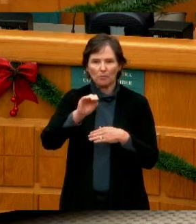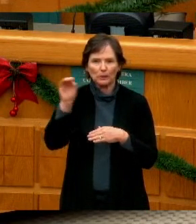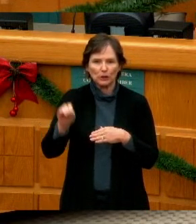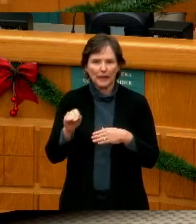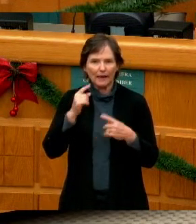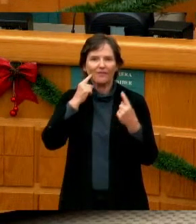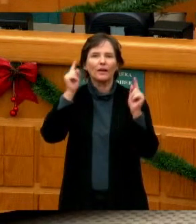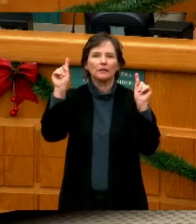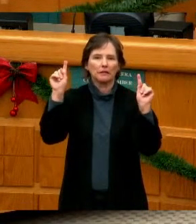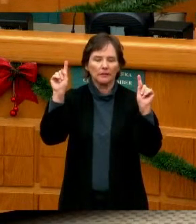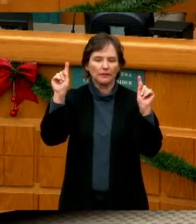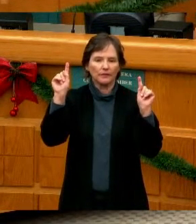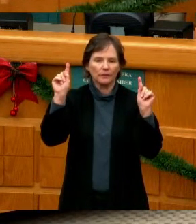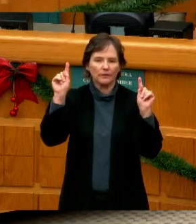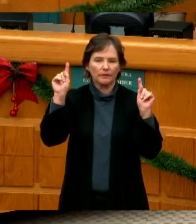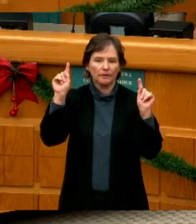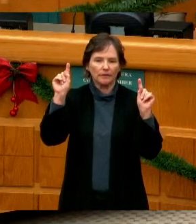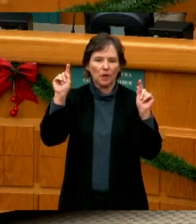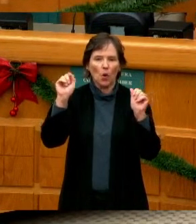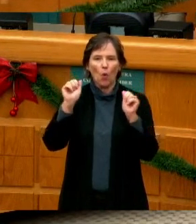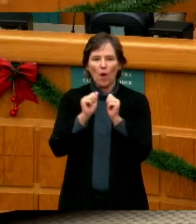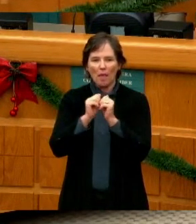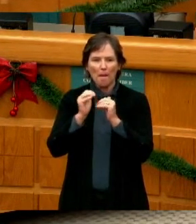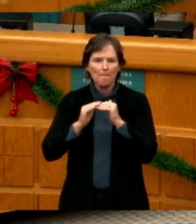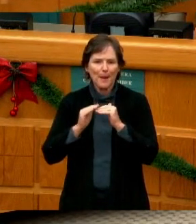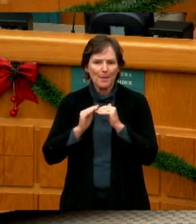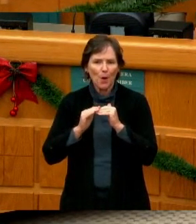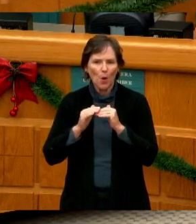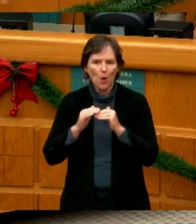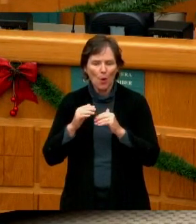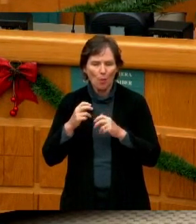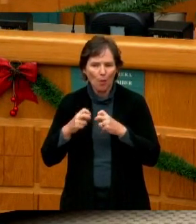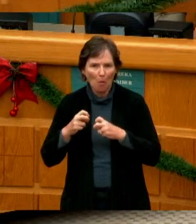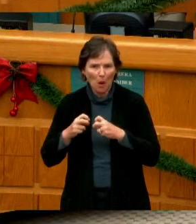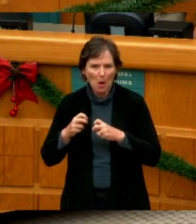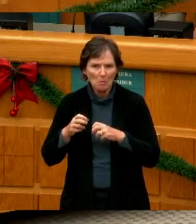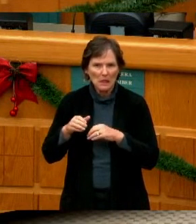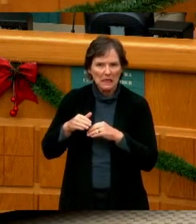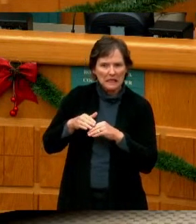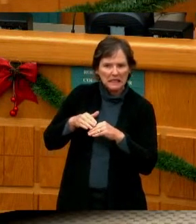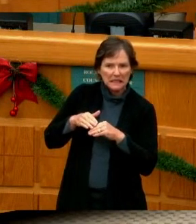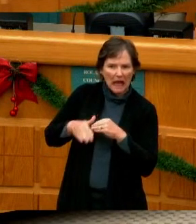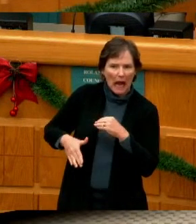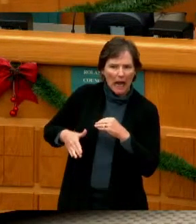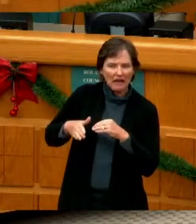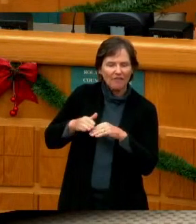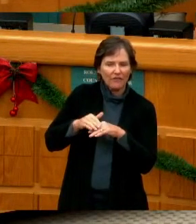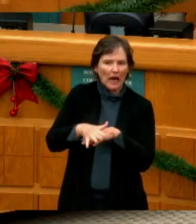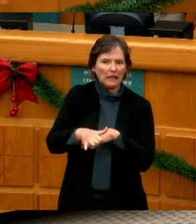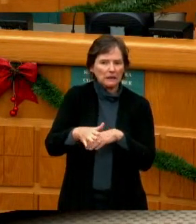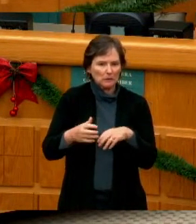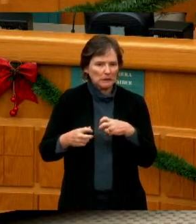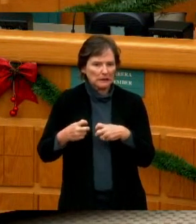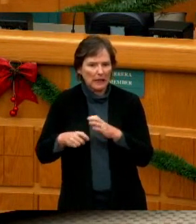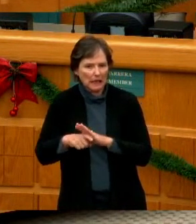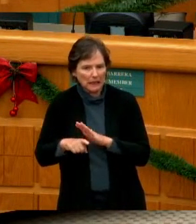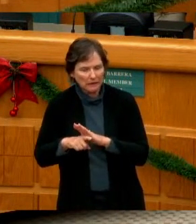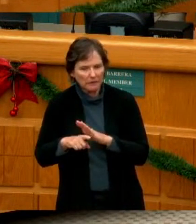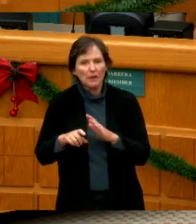minimal negative reactions. And so we think that's good news for our community and for our country.